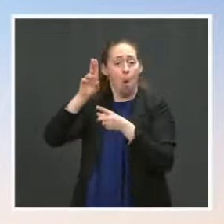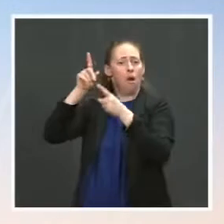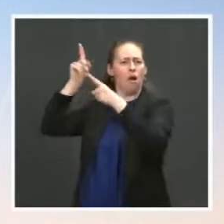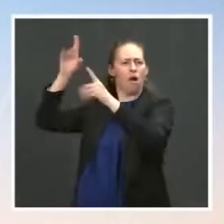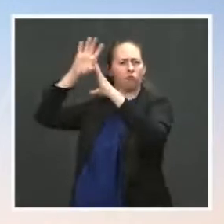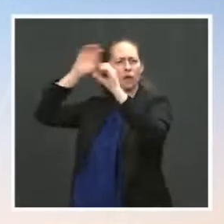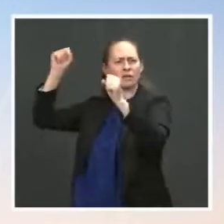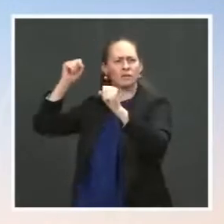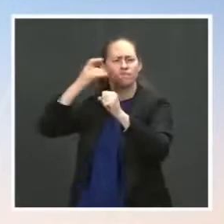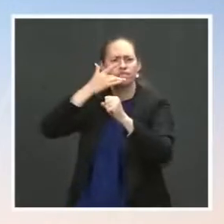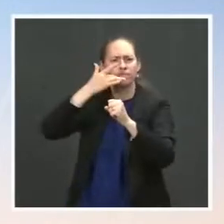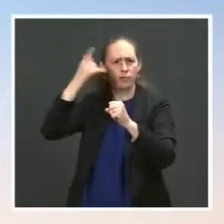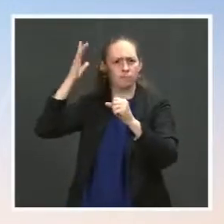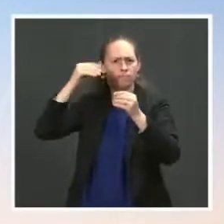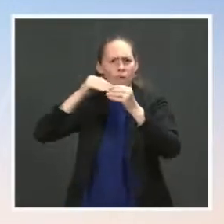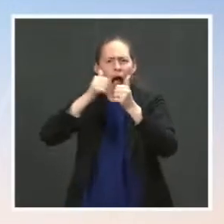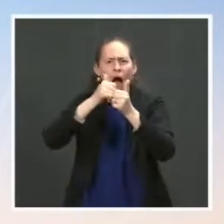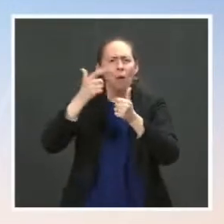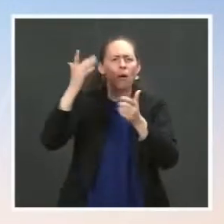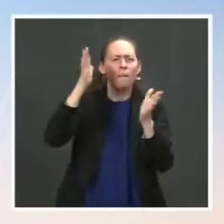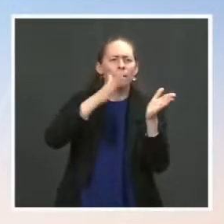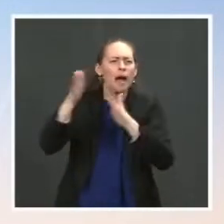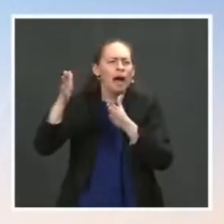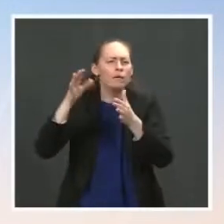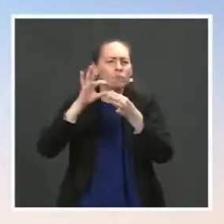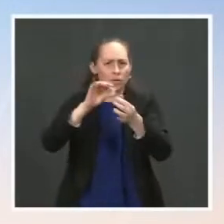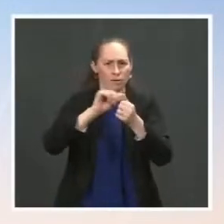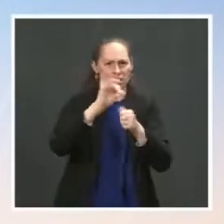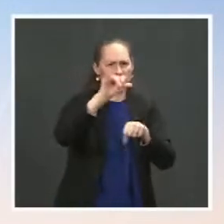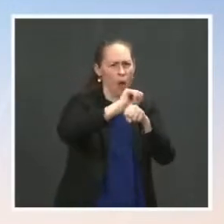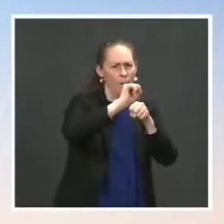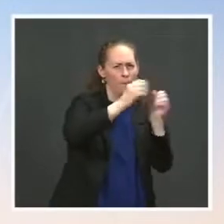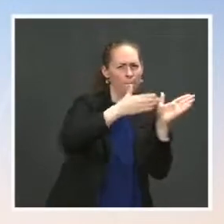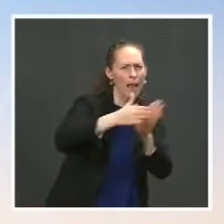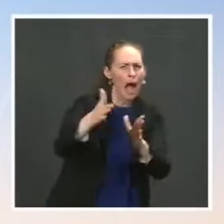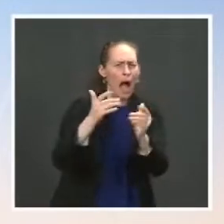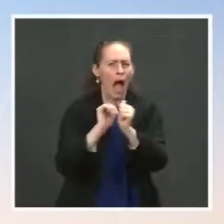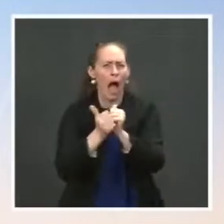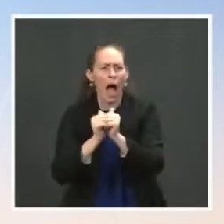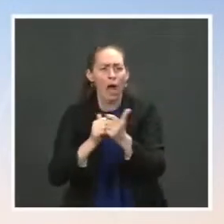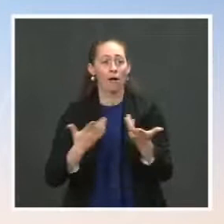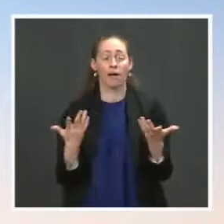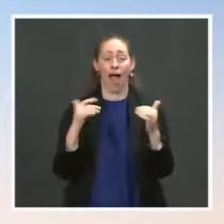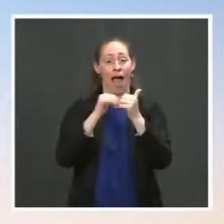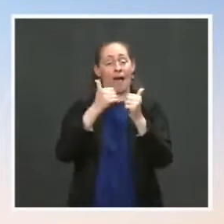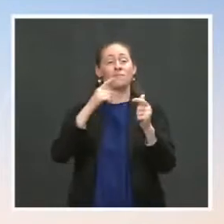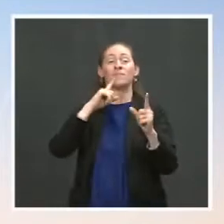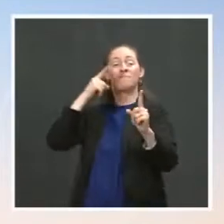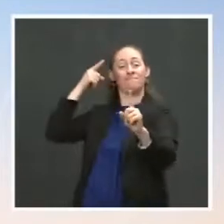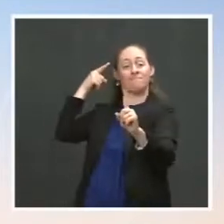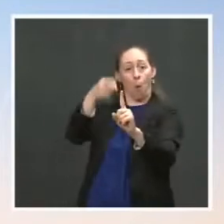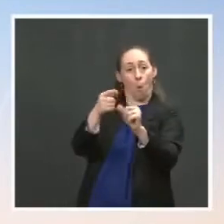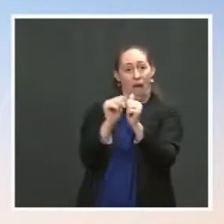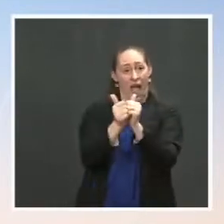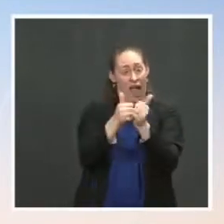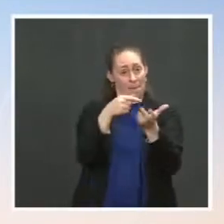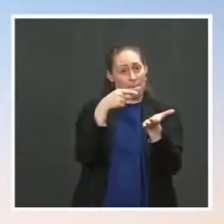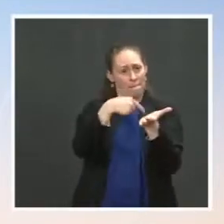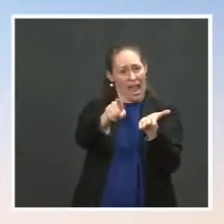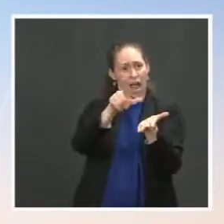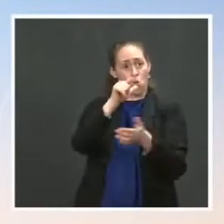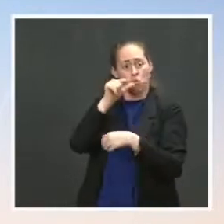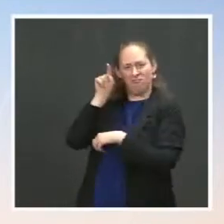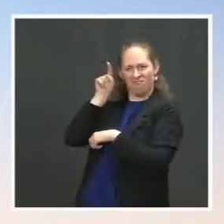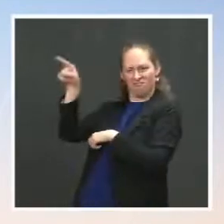the jobs plan envisions this being covered through corporate taxes, and the president believes very strongly that this is not something that